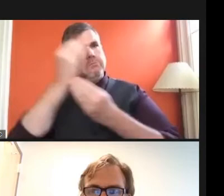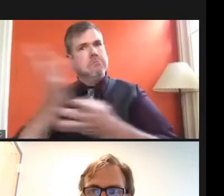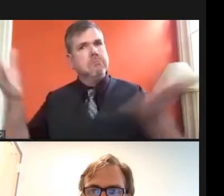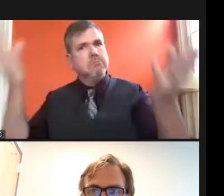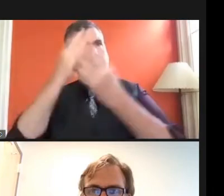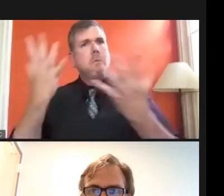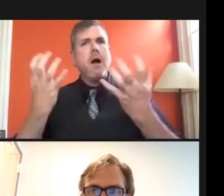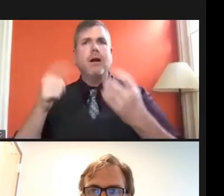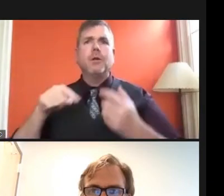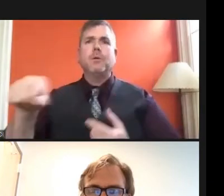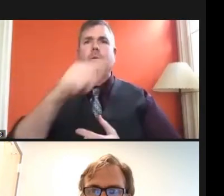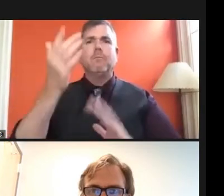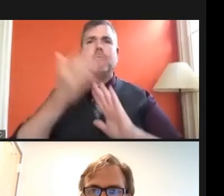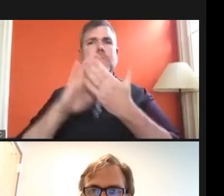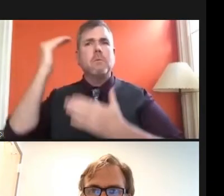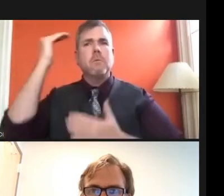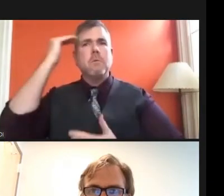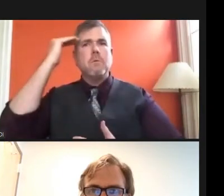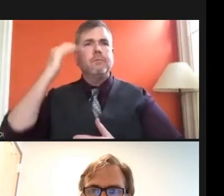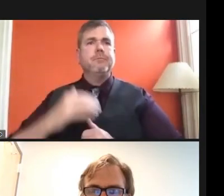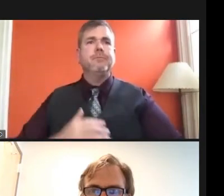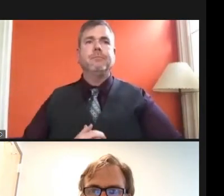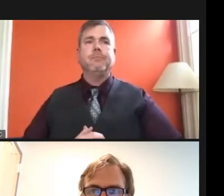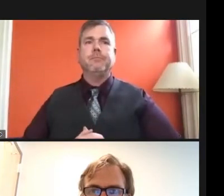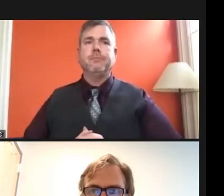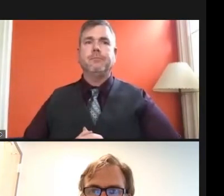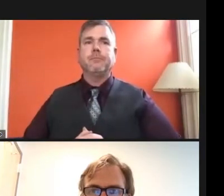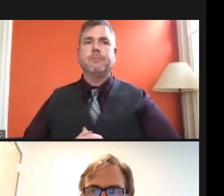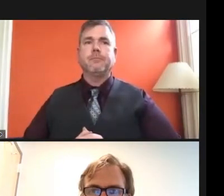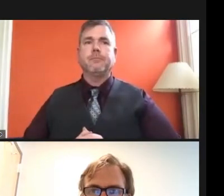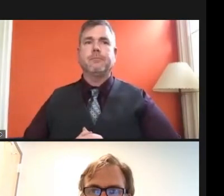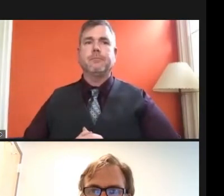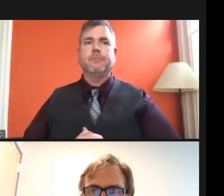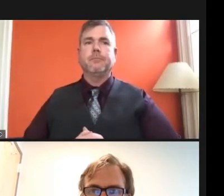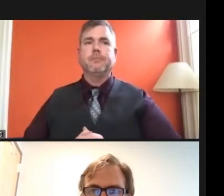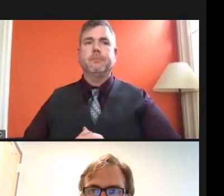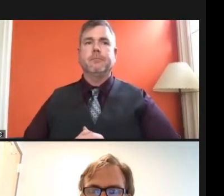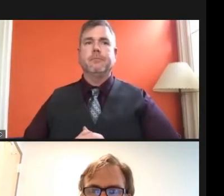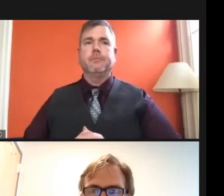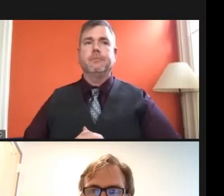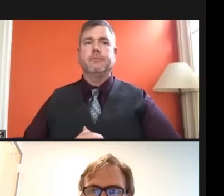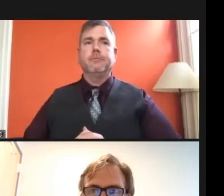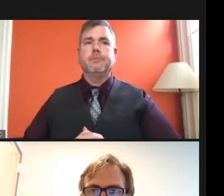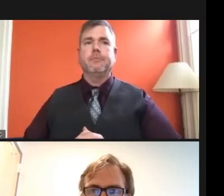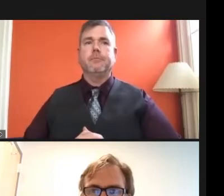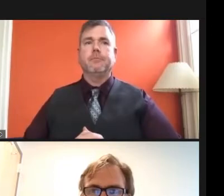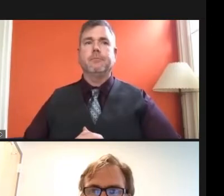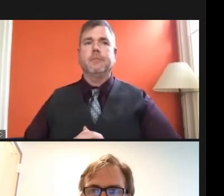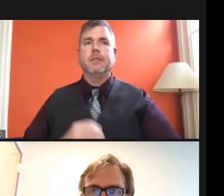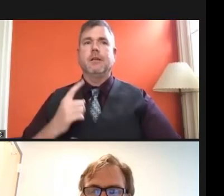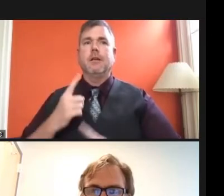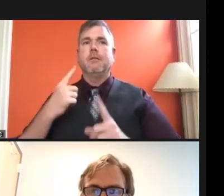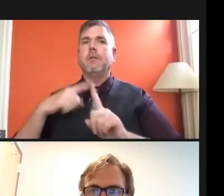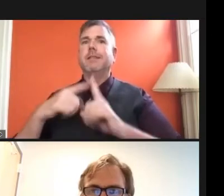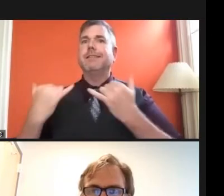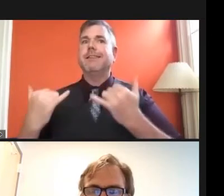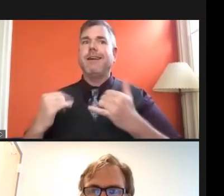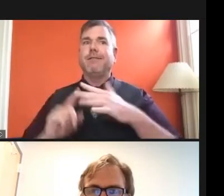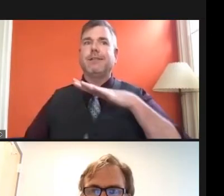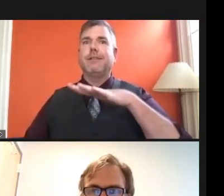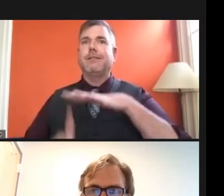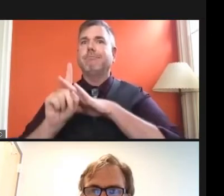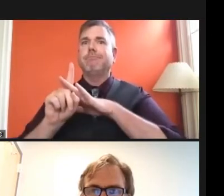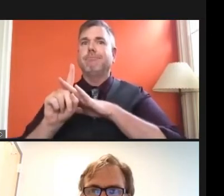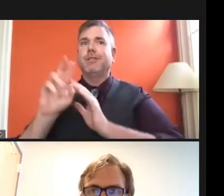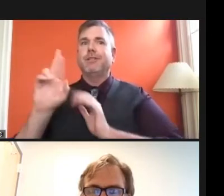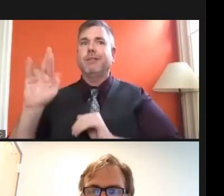is a rare situation for the County of Marin, but we actually have exceeded our limit on Zoom participants. So our apologies